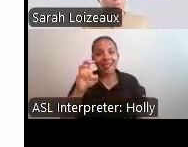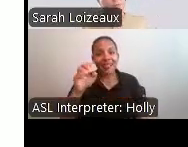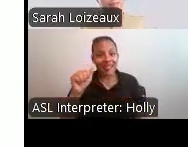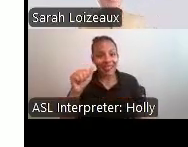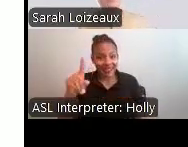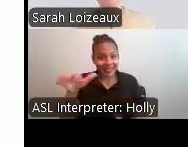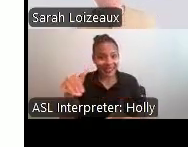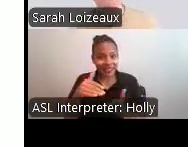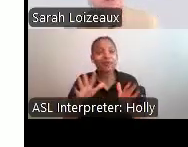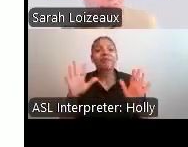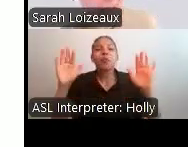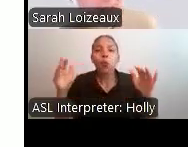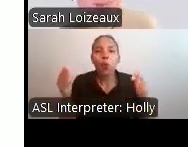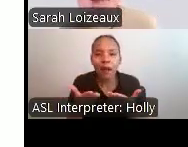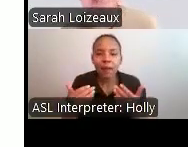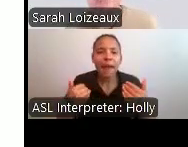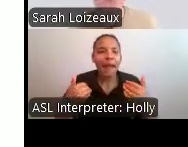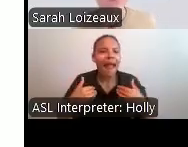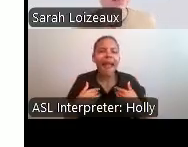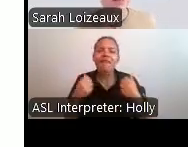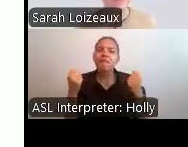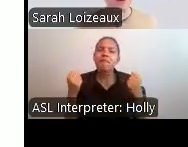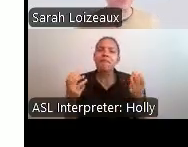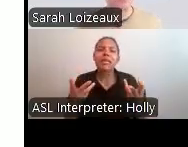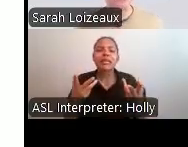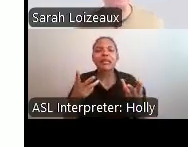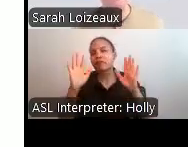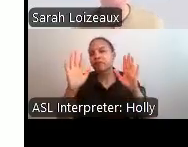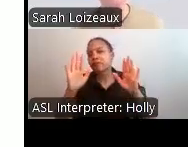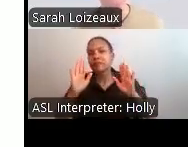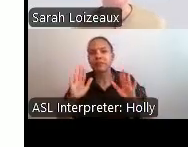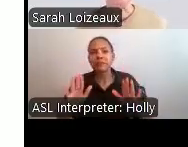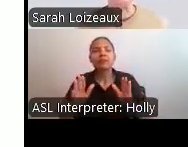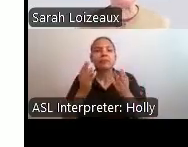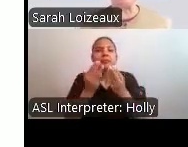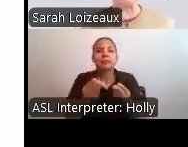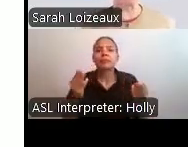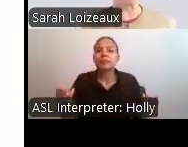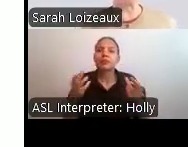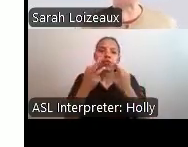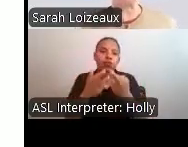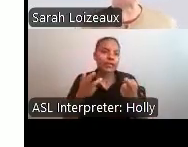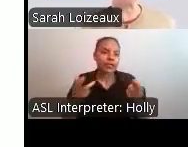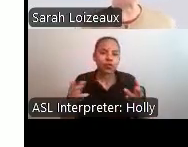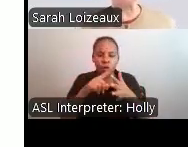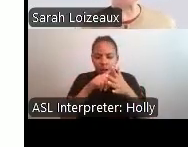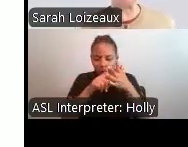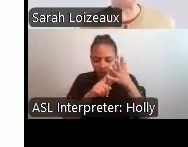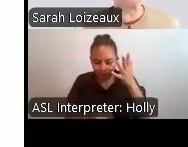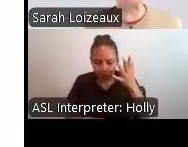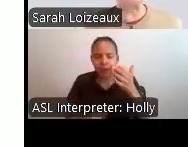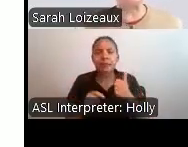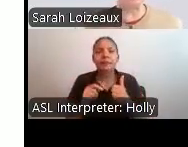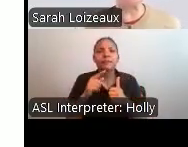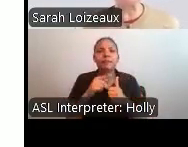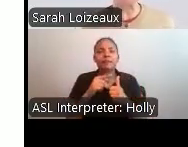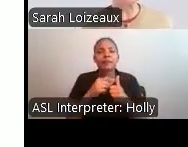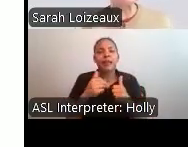stuff that hopefully you would be interested in, aside from the webinar coming up. We have this really